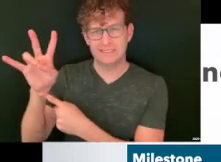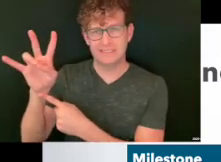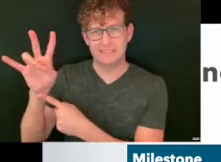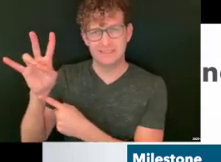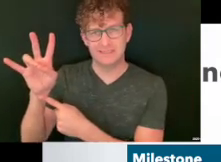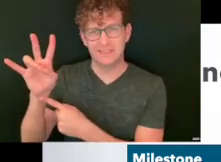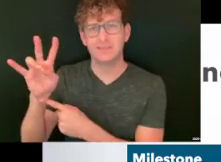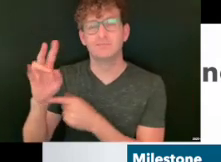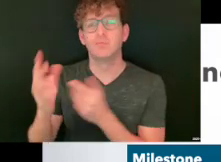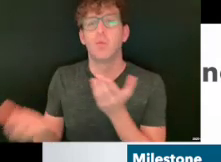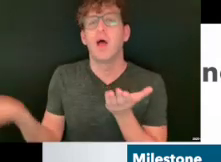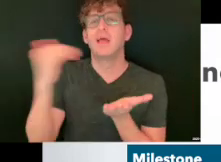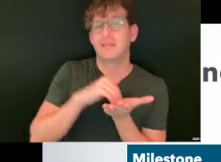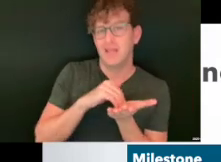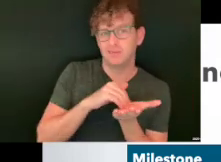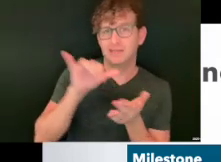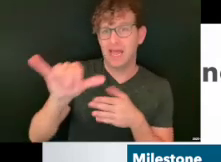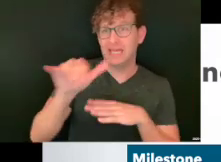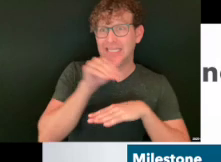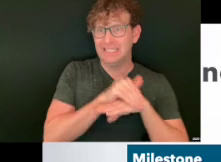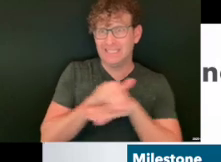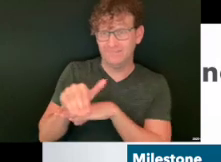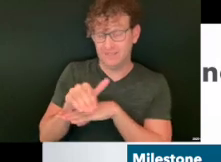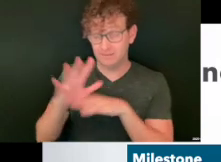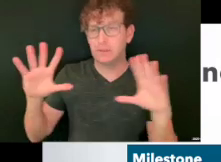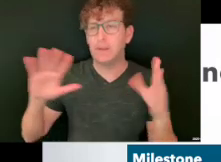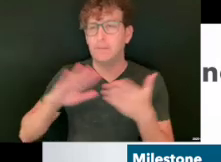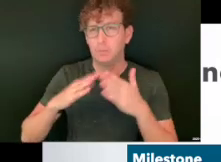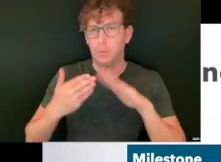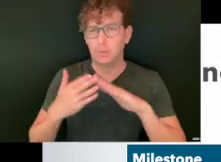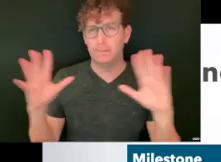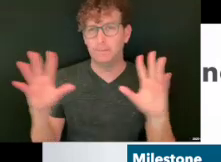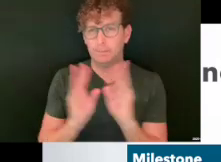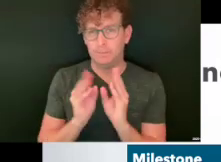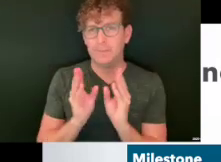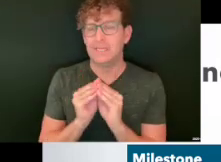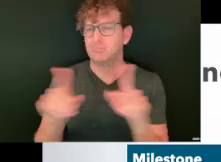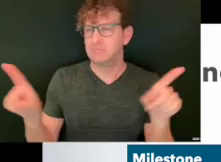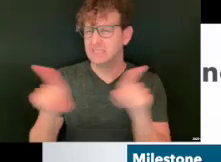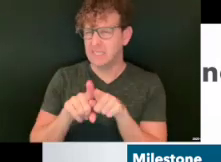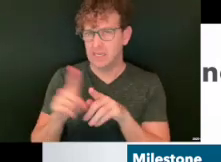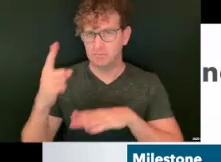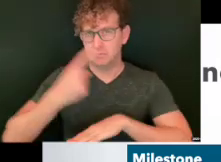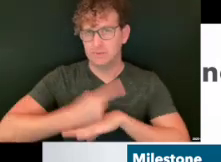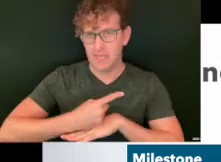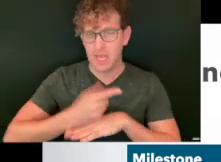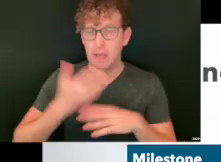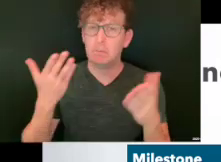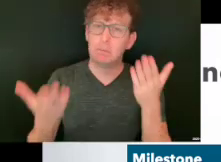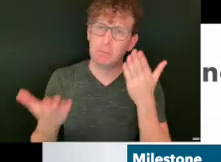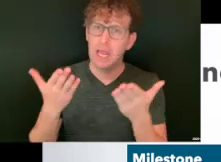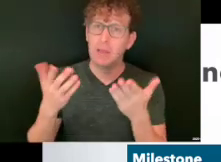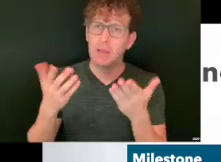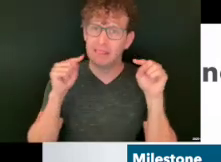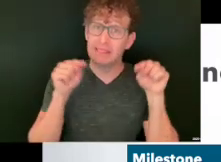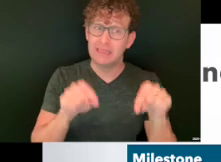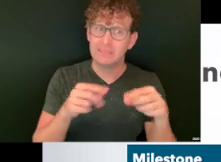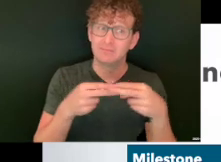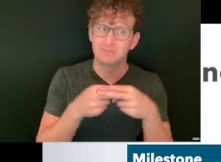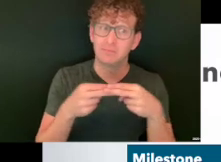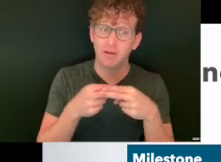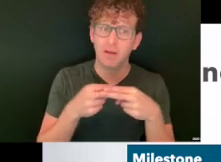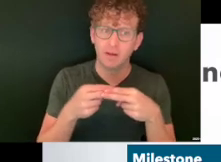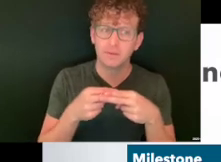to collaborate with all of you to develop the proposed funding plan. And then in August, we'll discuss